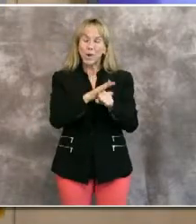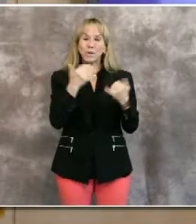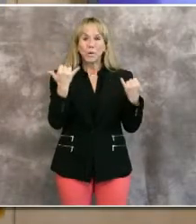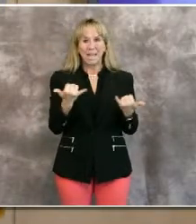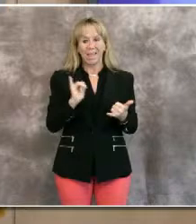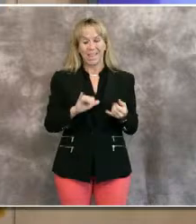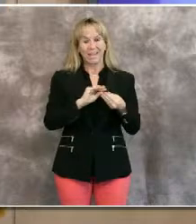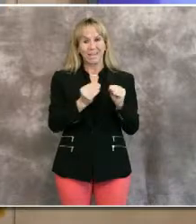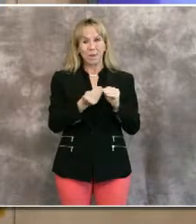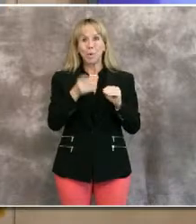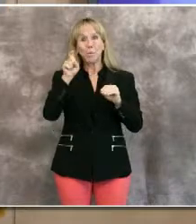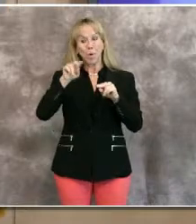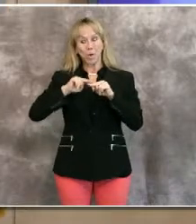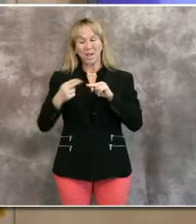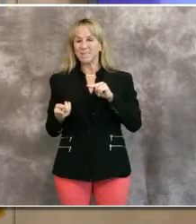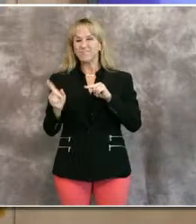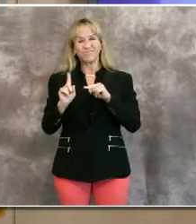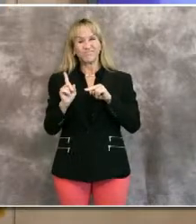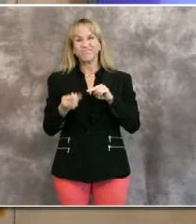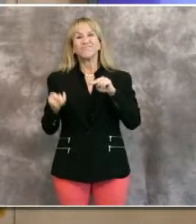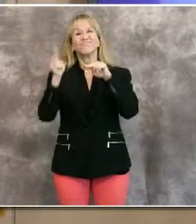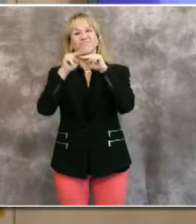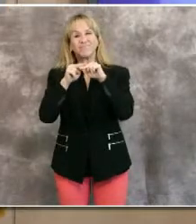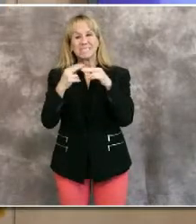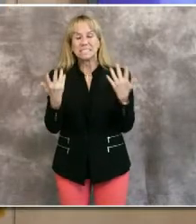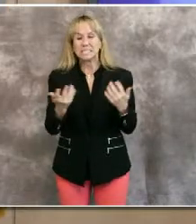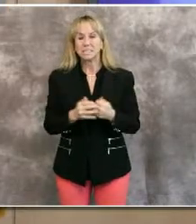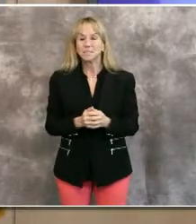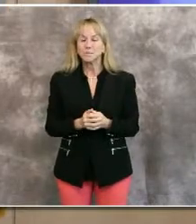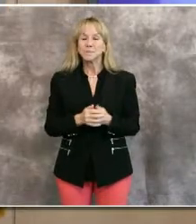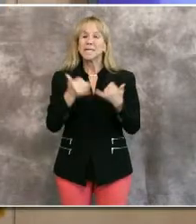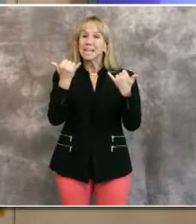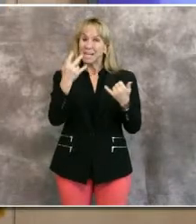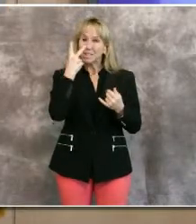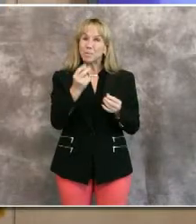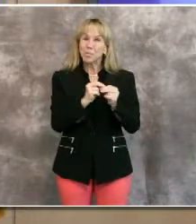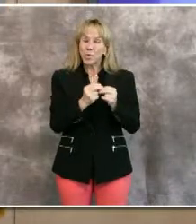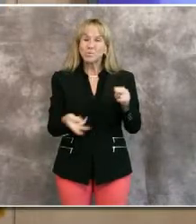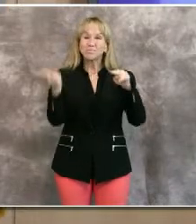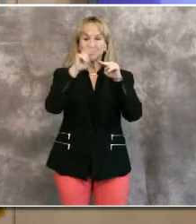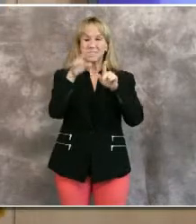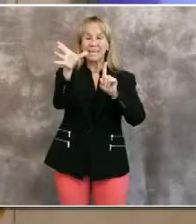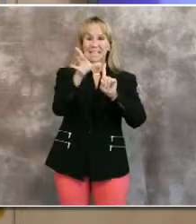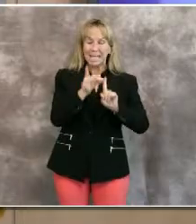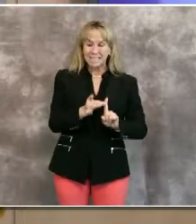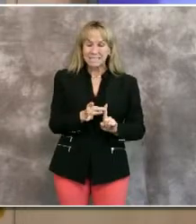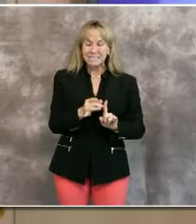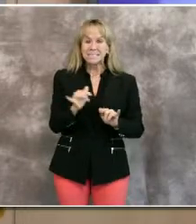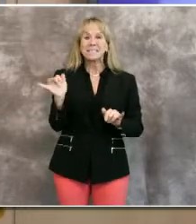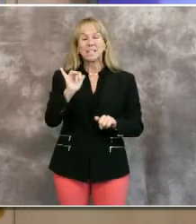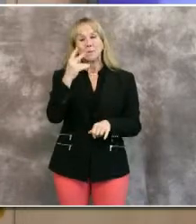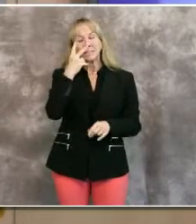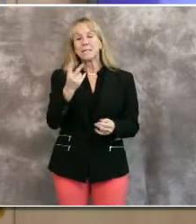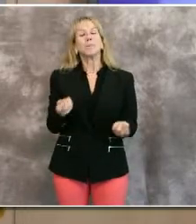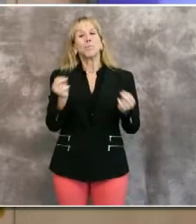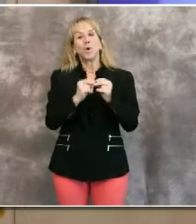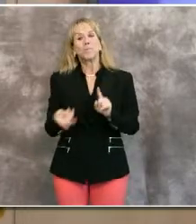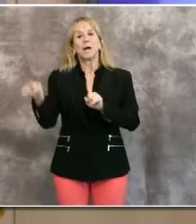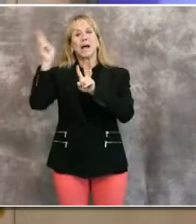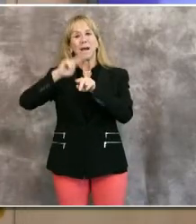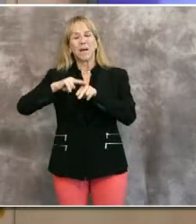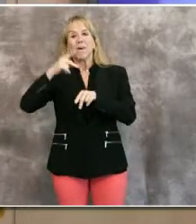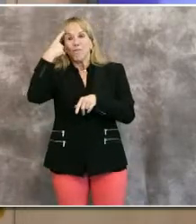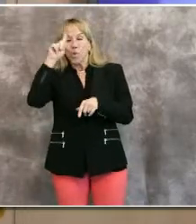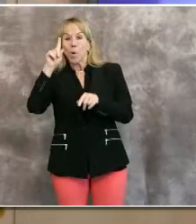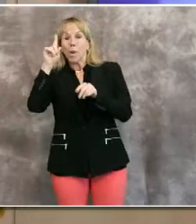to increase as opposed to decrease. We're also seeing an increase in cases and an increase in percentage of positive cases. These